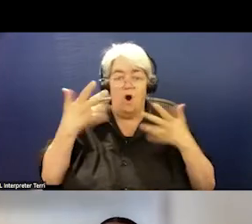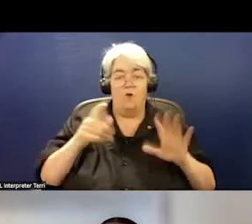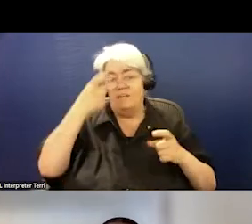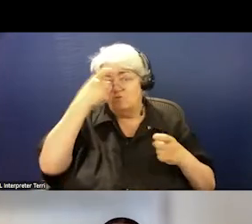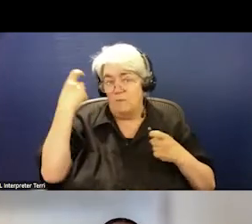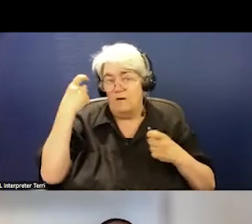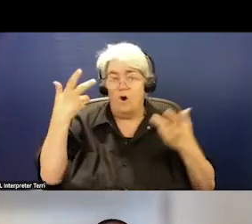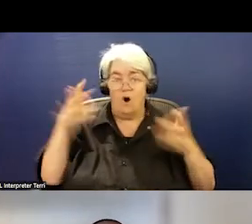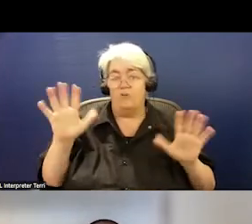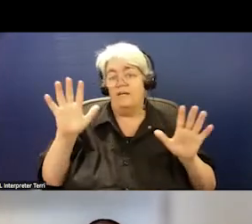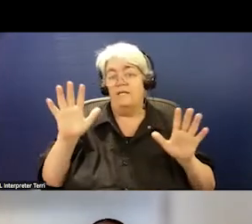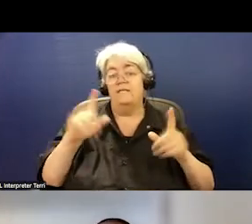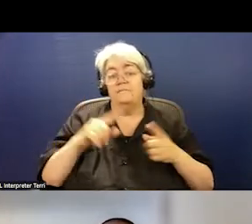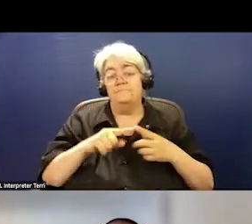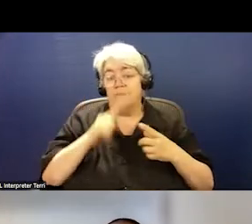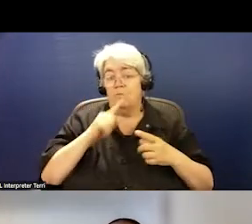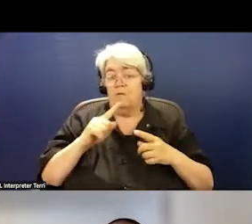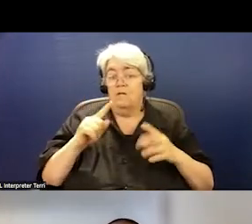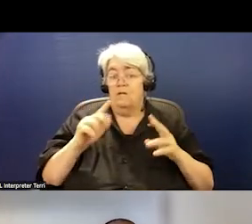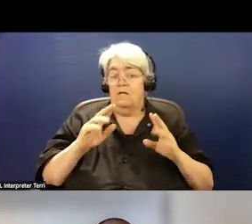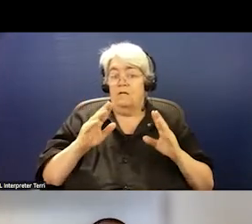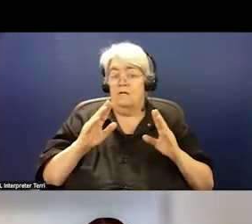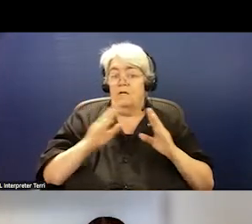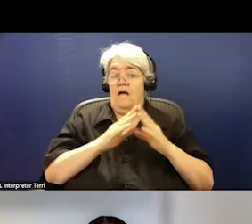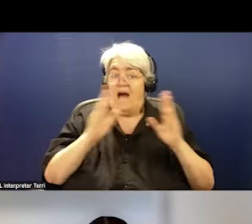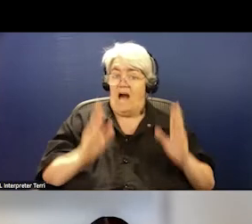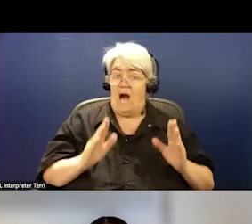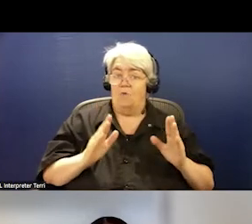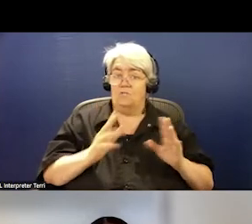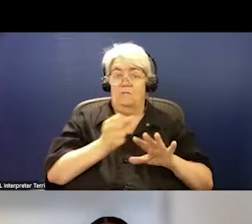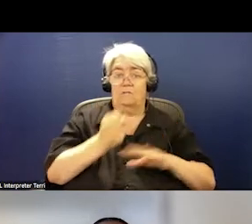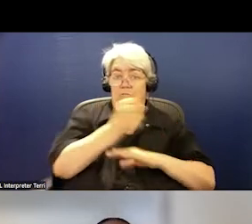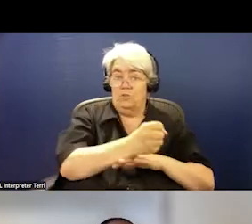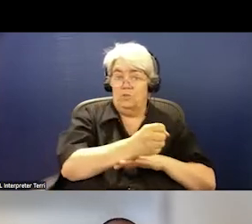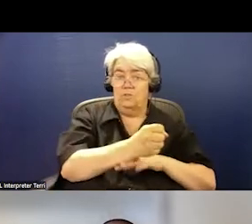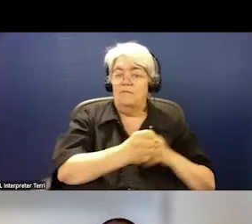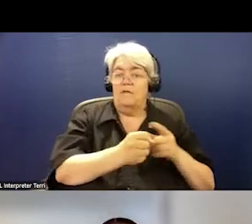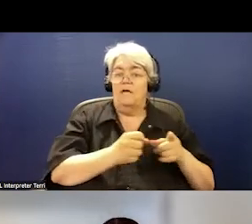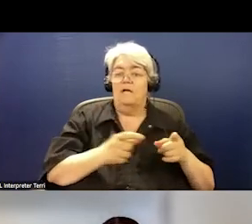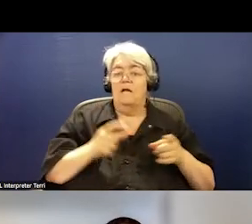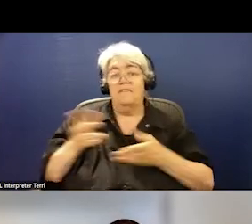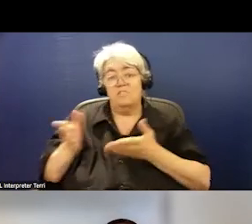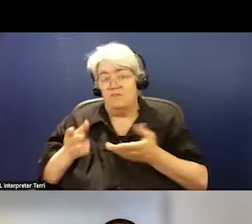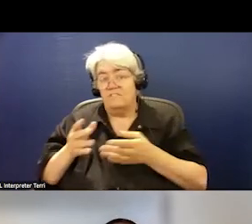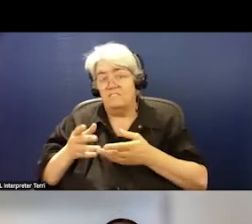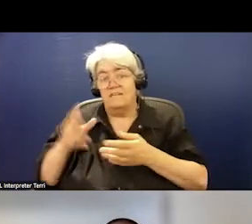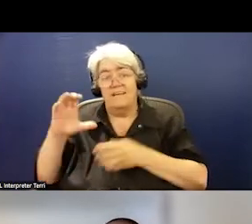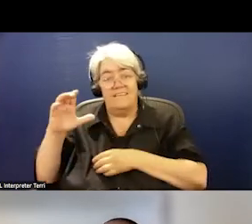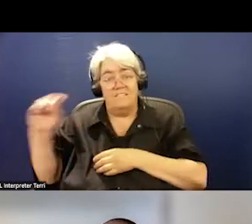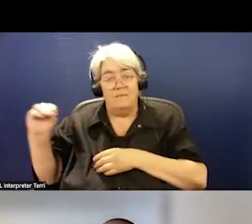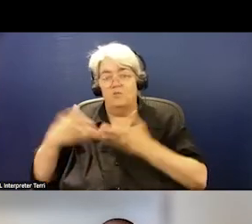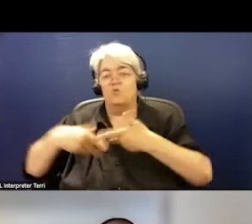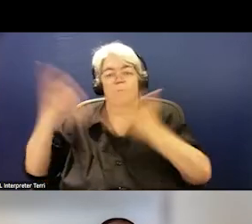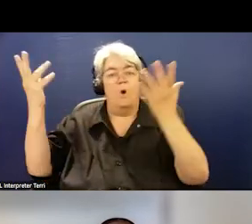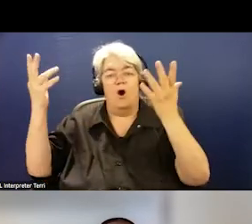experiencing. And then once they receive housing, not receiving that same service anymore, of having a case manager there available,